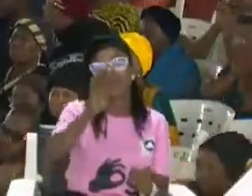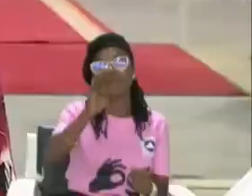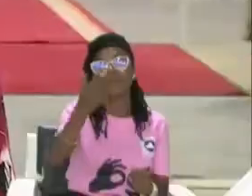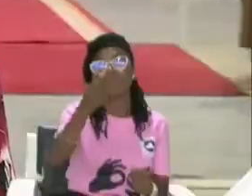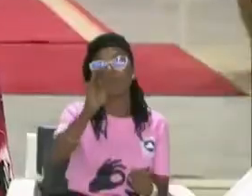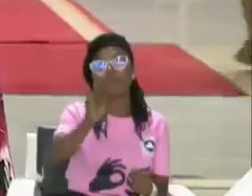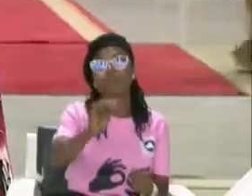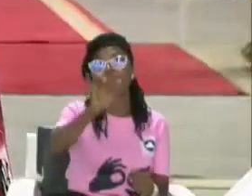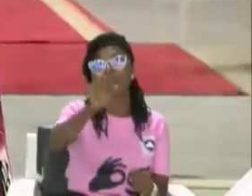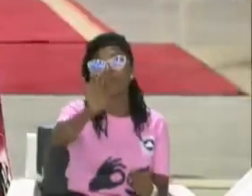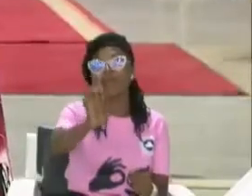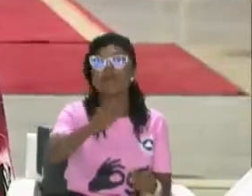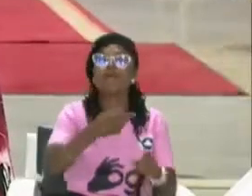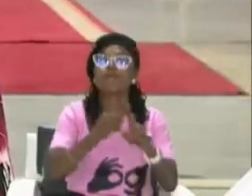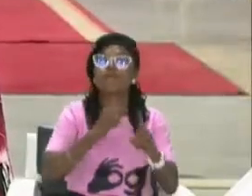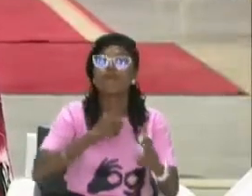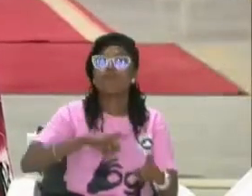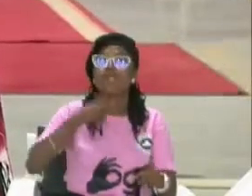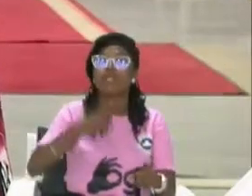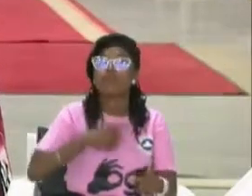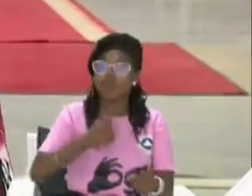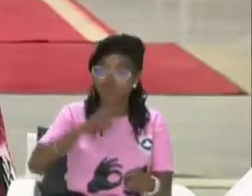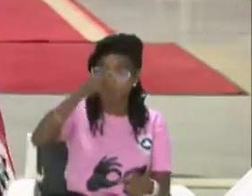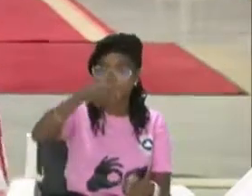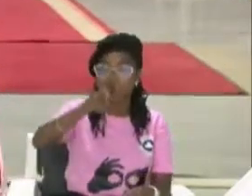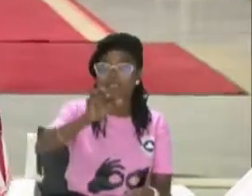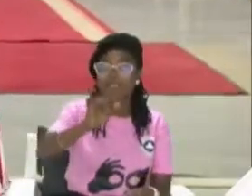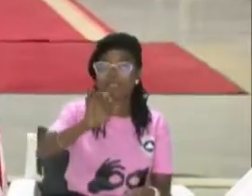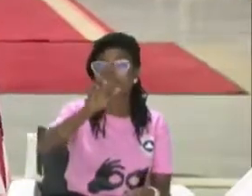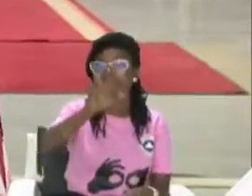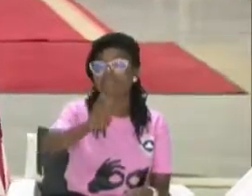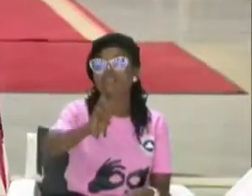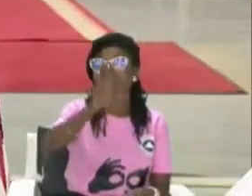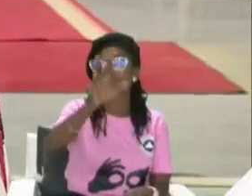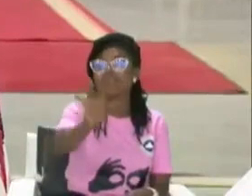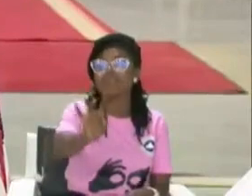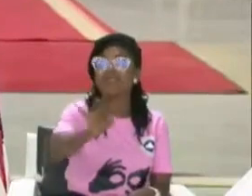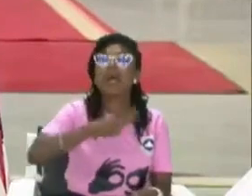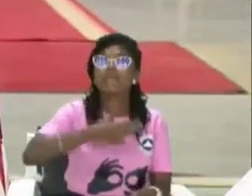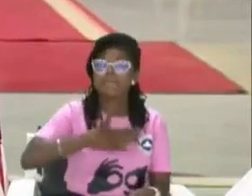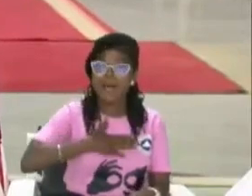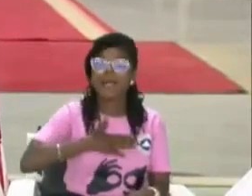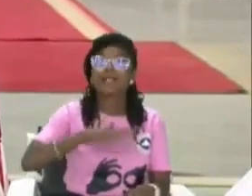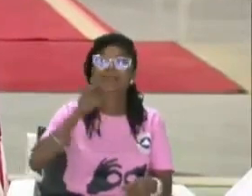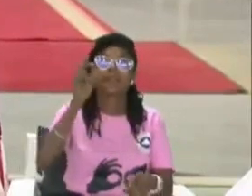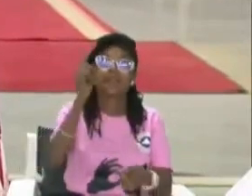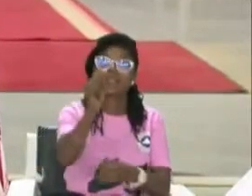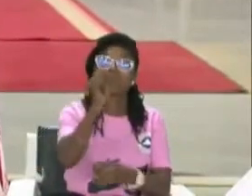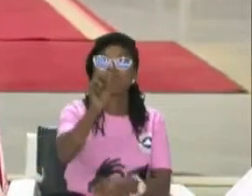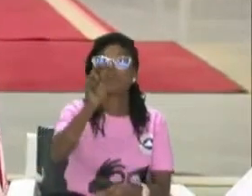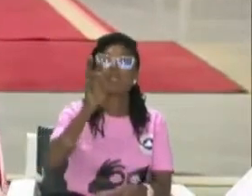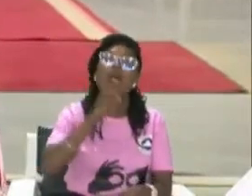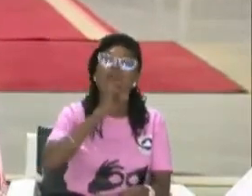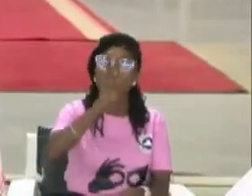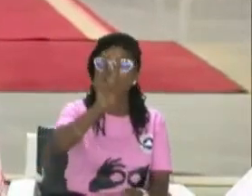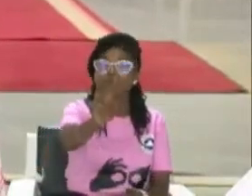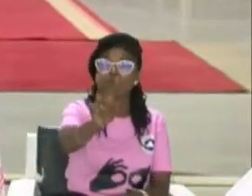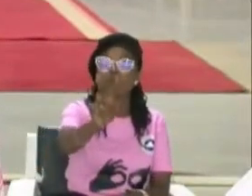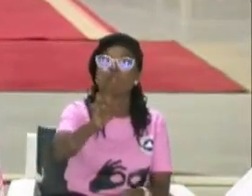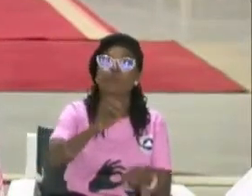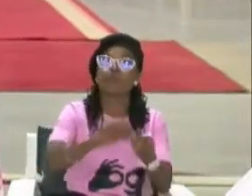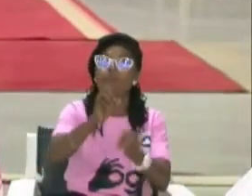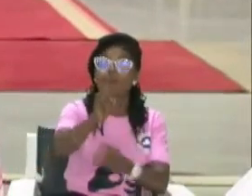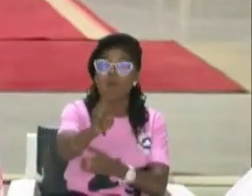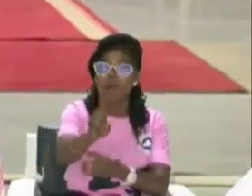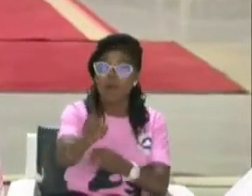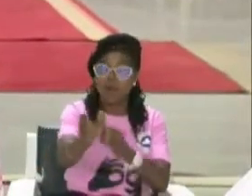from Lagos Province 68, Region 31. My testimony are two. Number one,